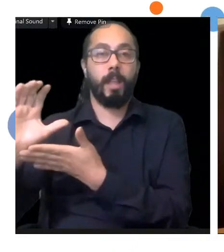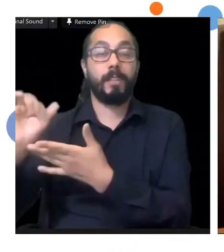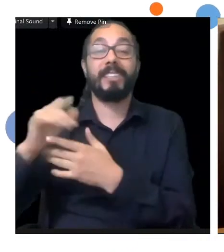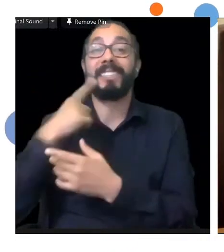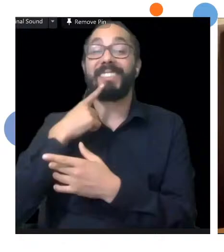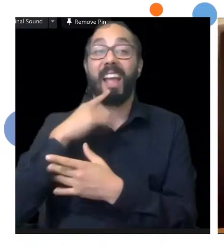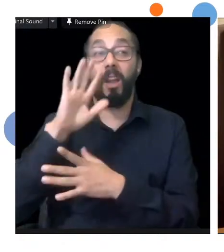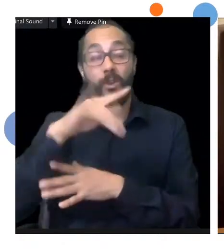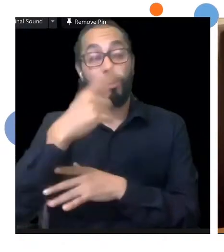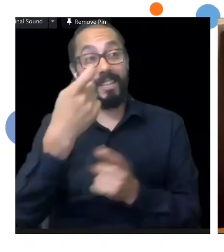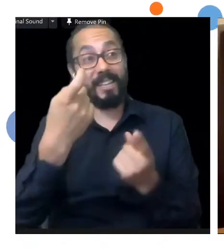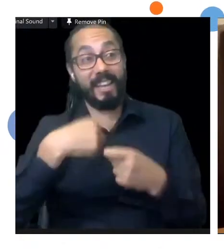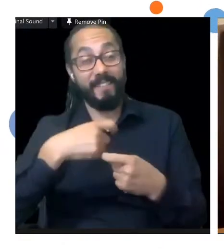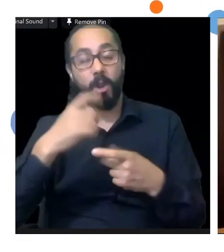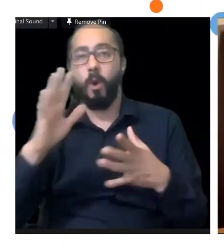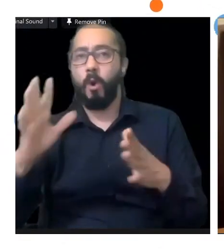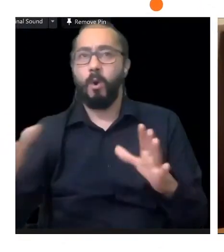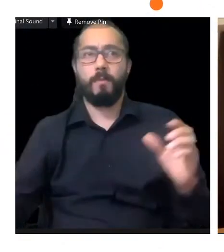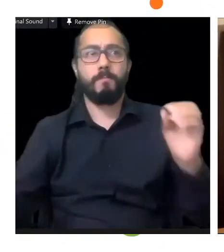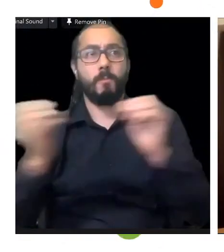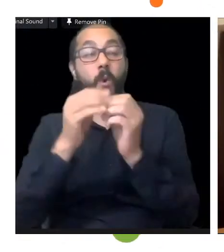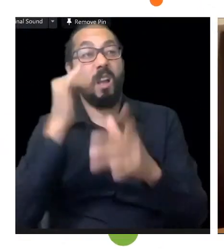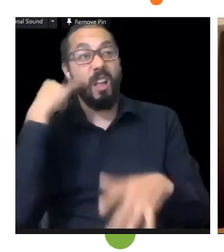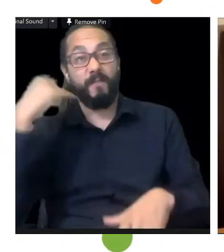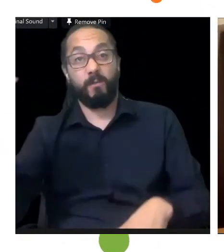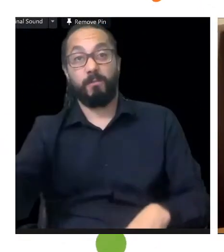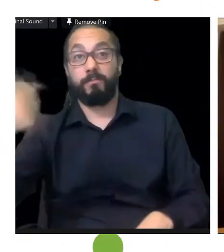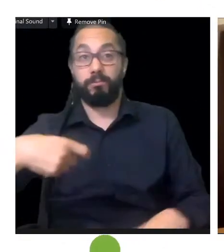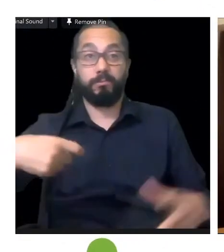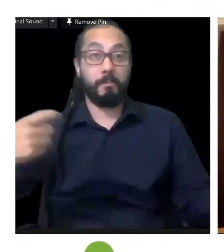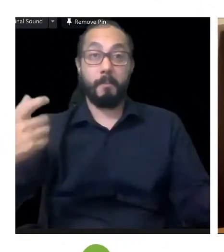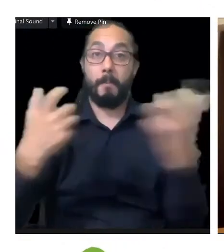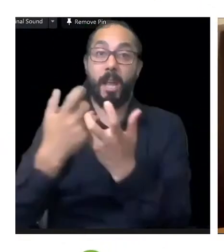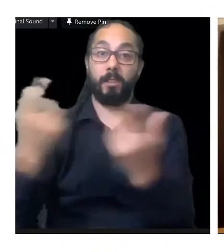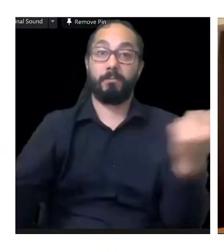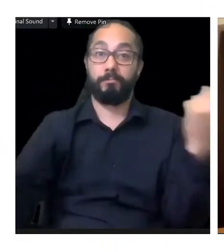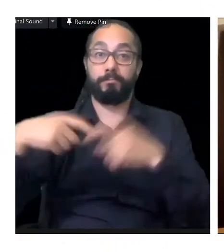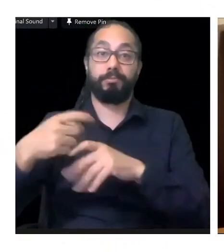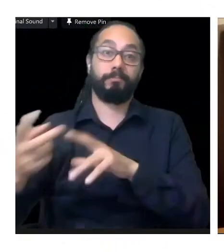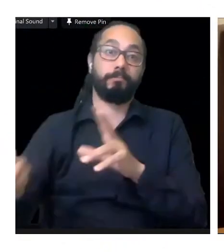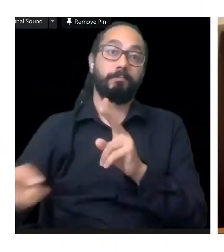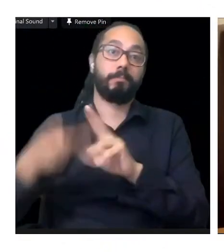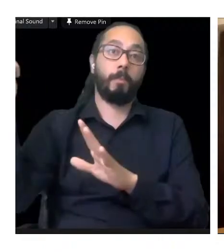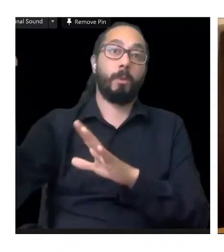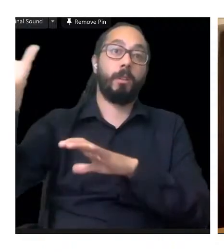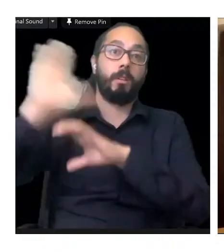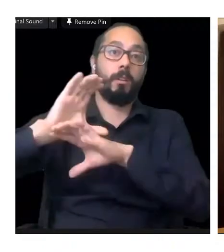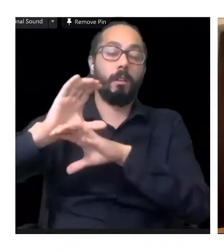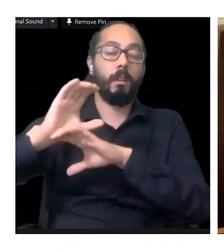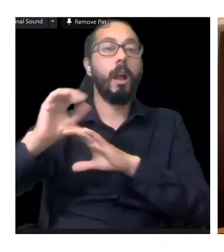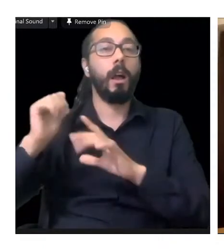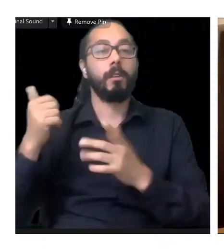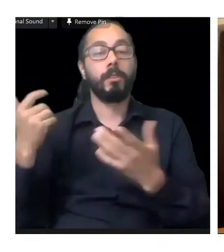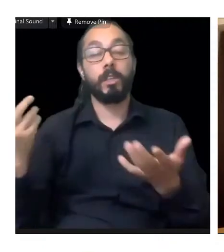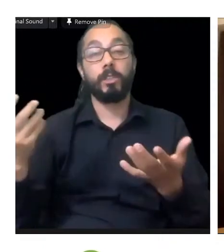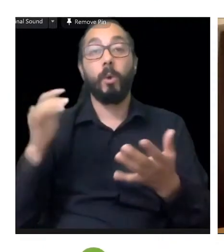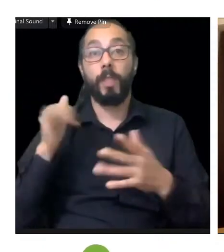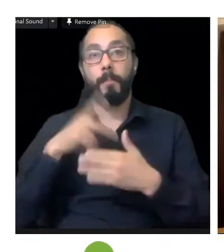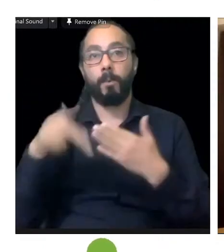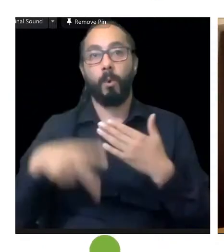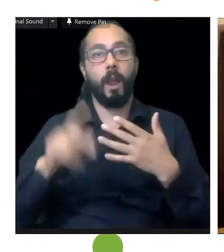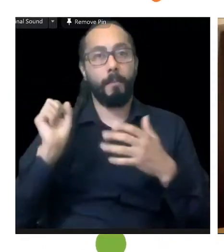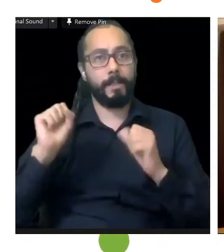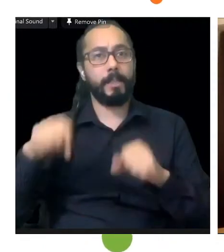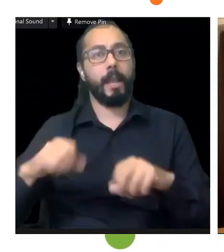cent match on the dollar. I know that program was renewed at some point, but you know, there's a model there